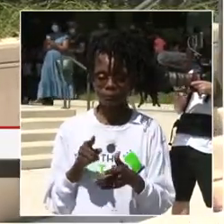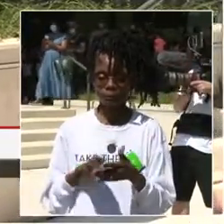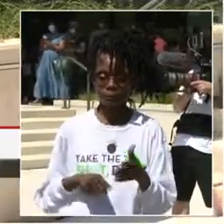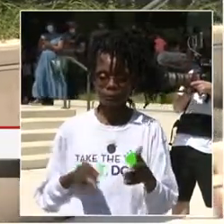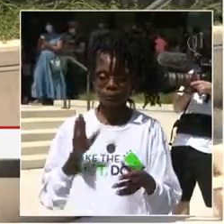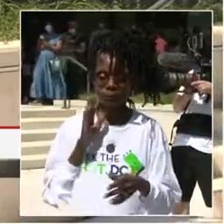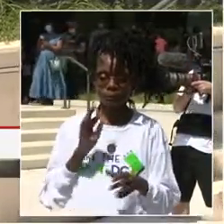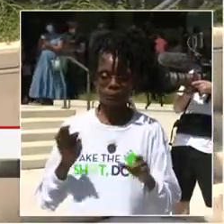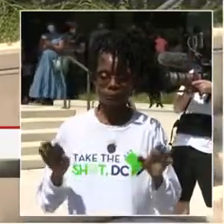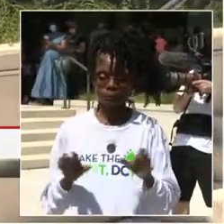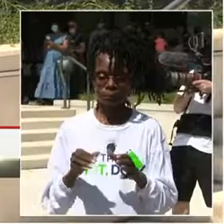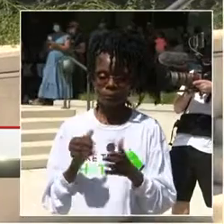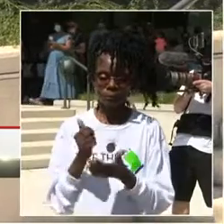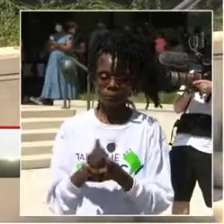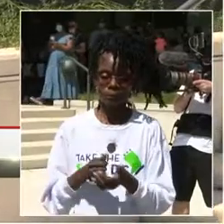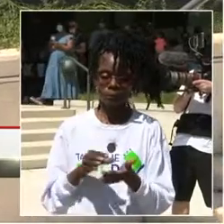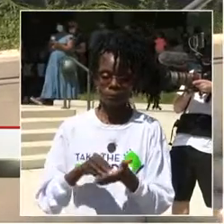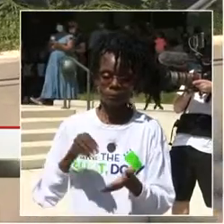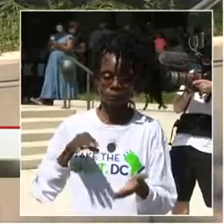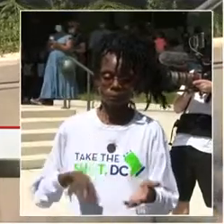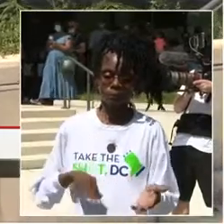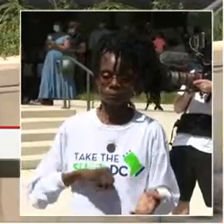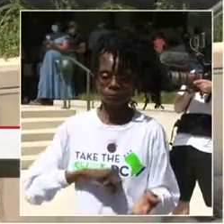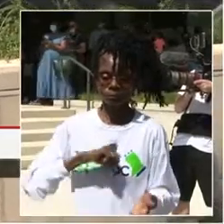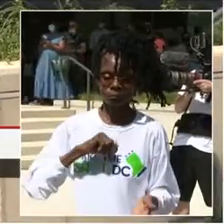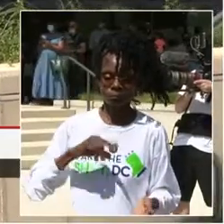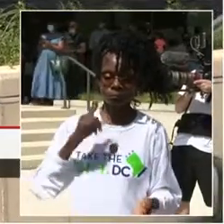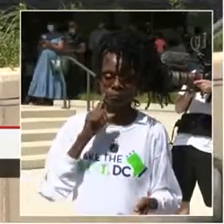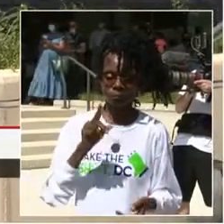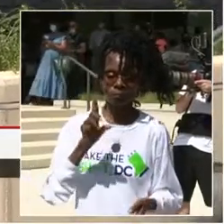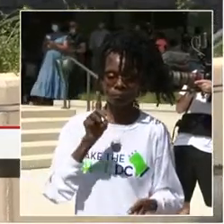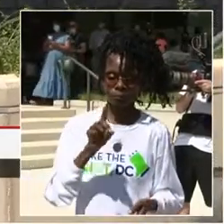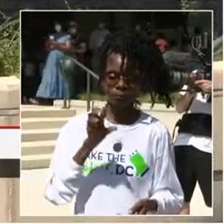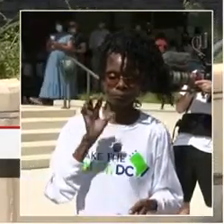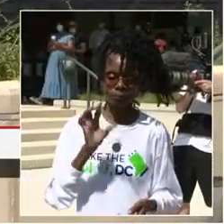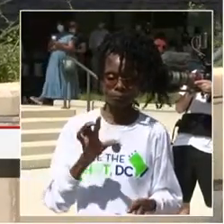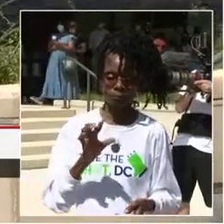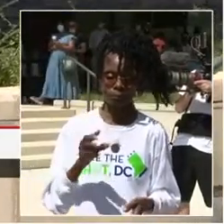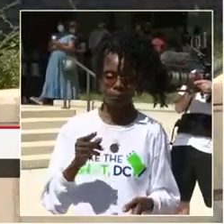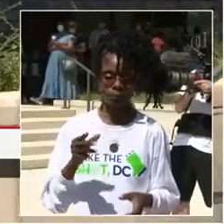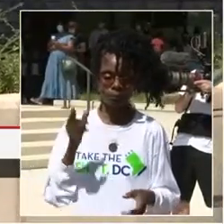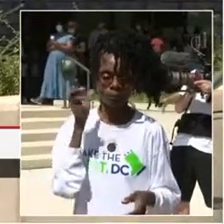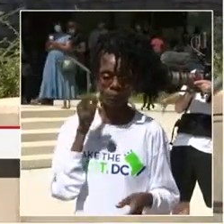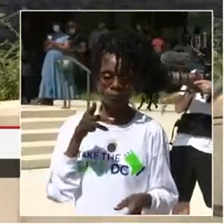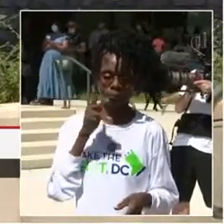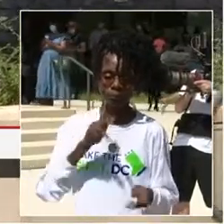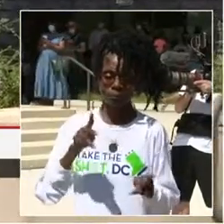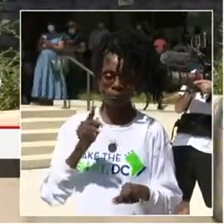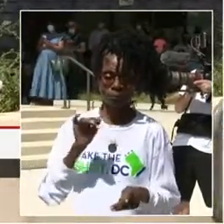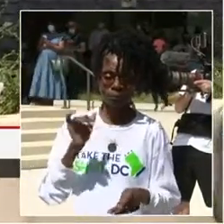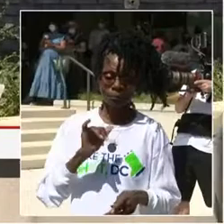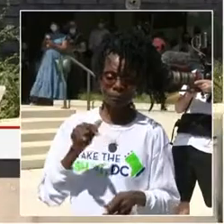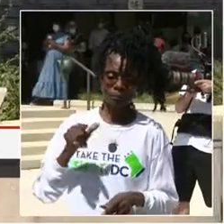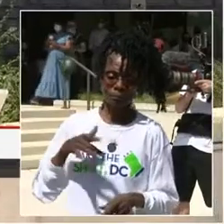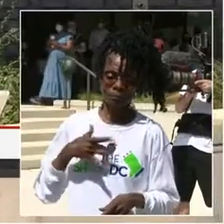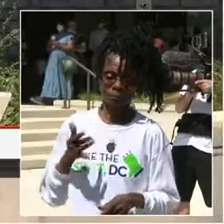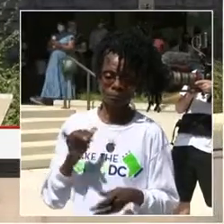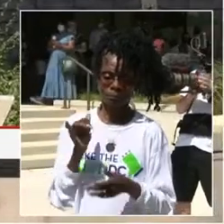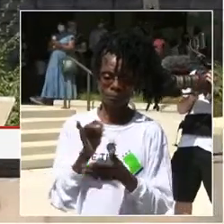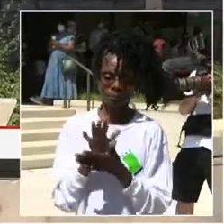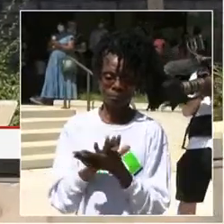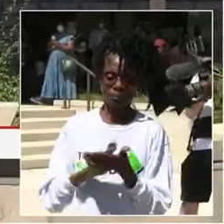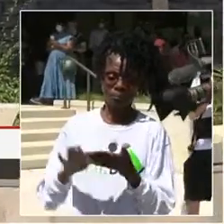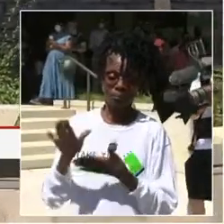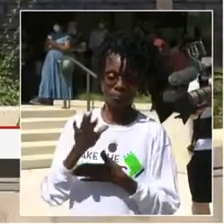It is going to be the pride of the District of Columbia. I heard from so many folks that said, it feels like college inside. It is an absolutely stunning